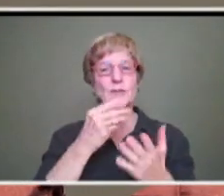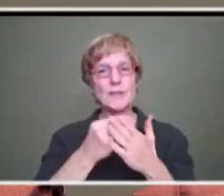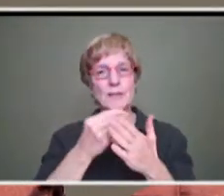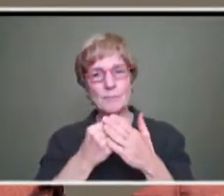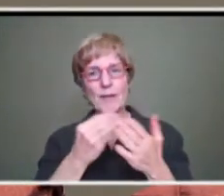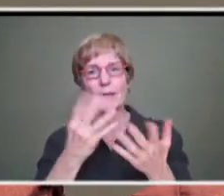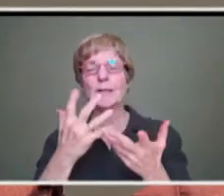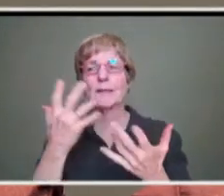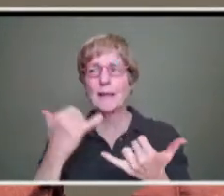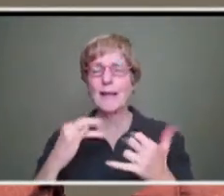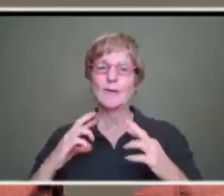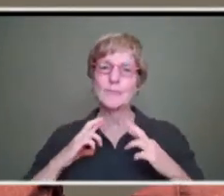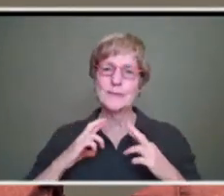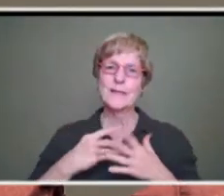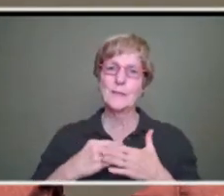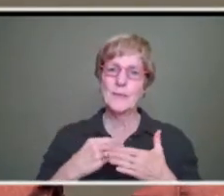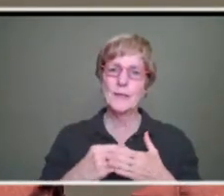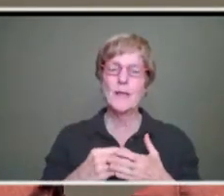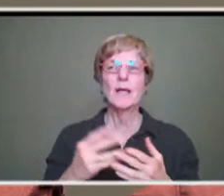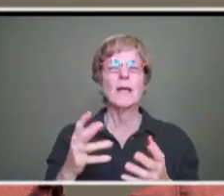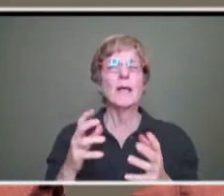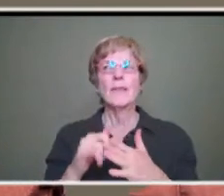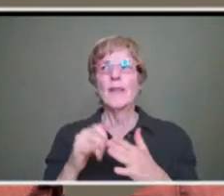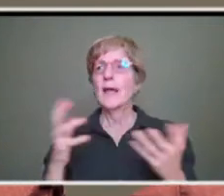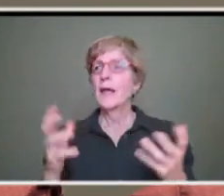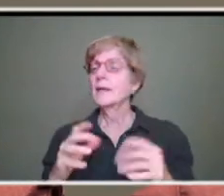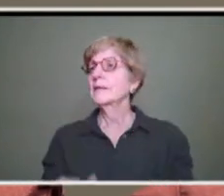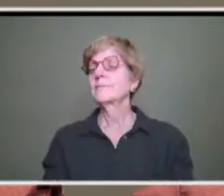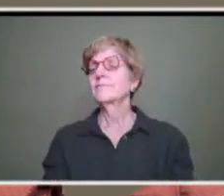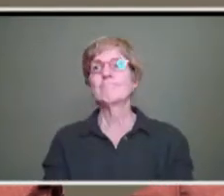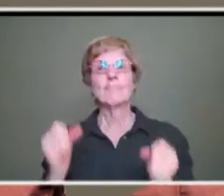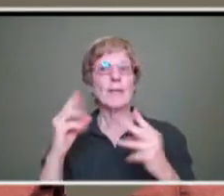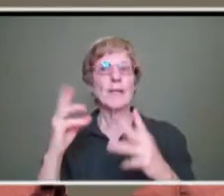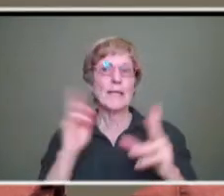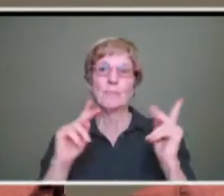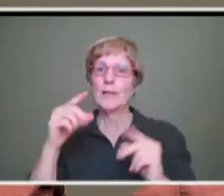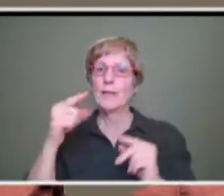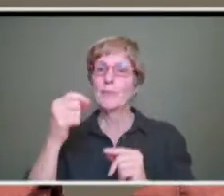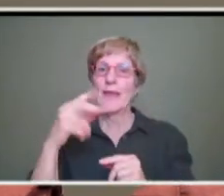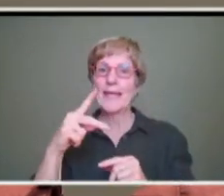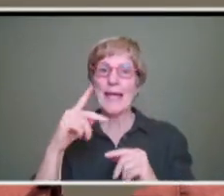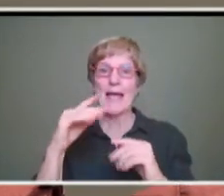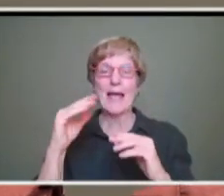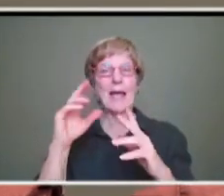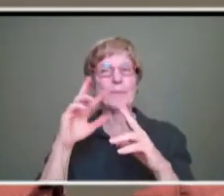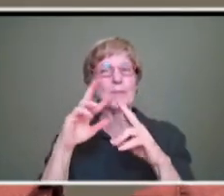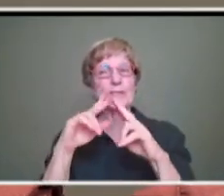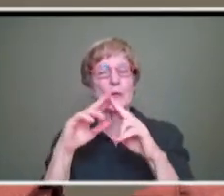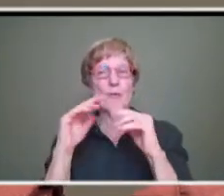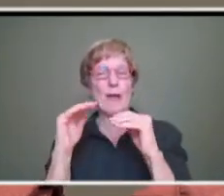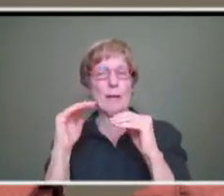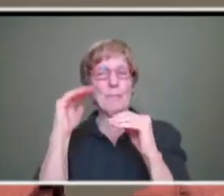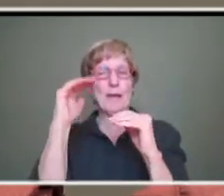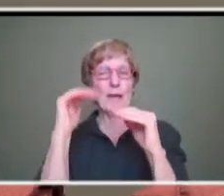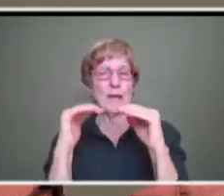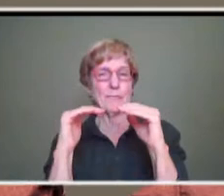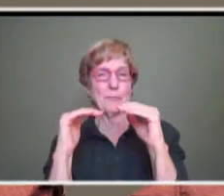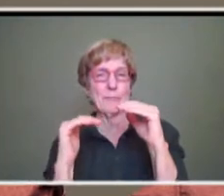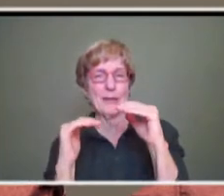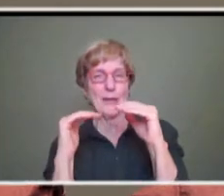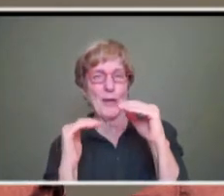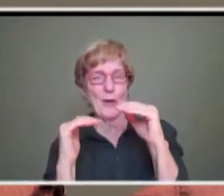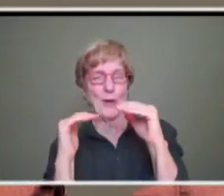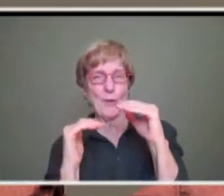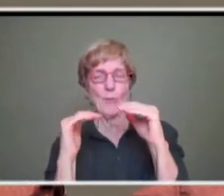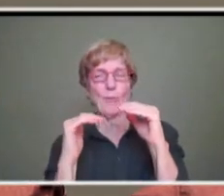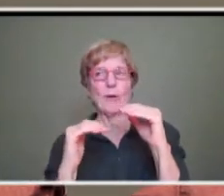that a lot of residents fall in the gap of because they're just either just above or just below they're right there we've